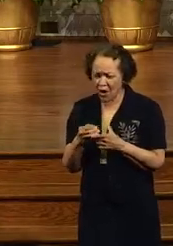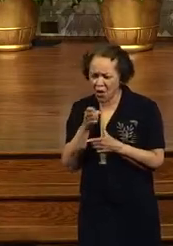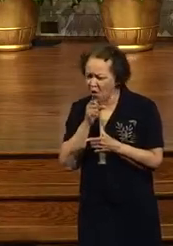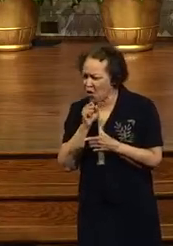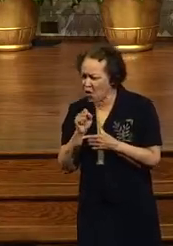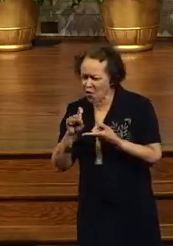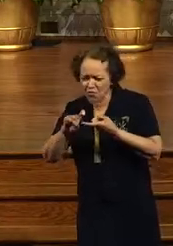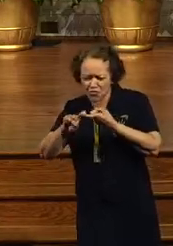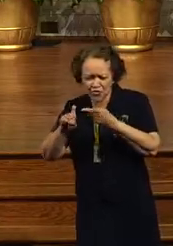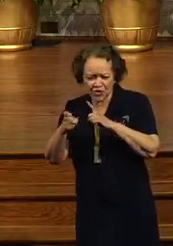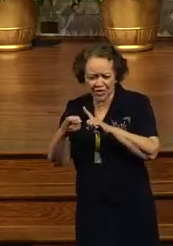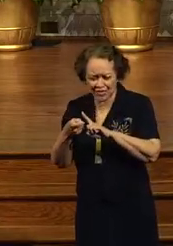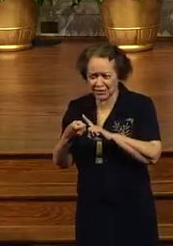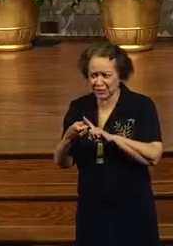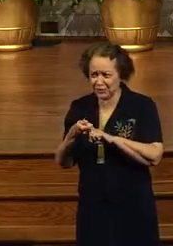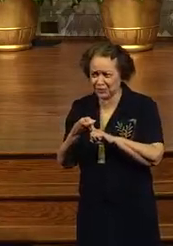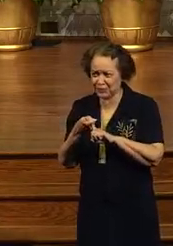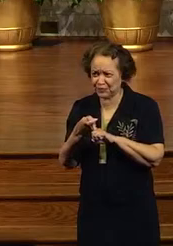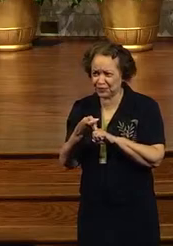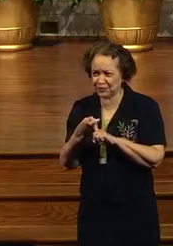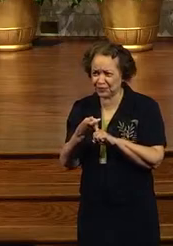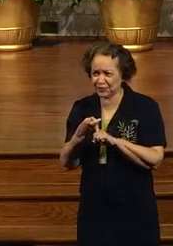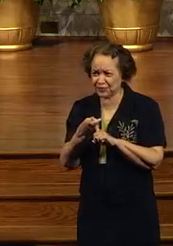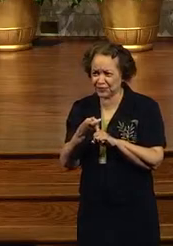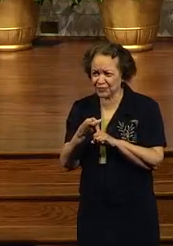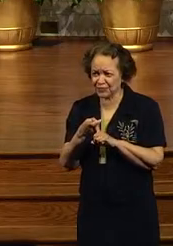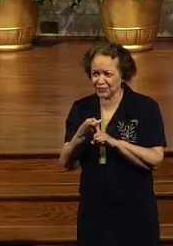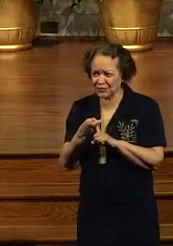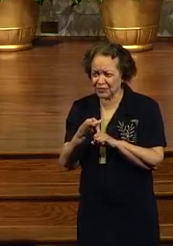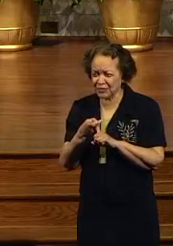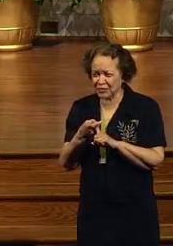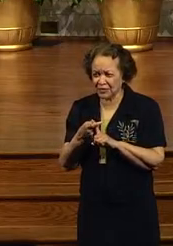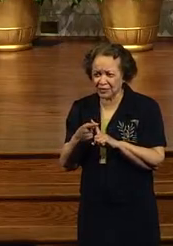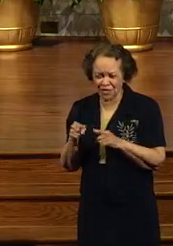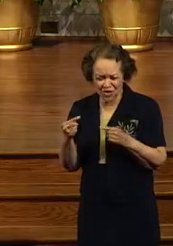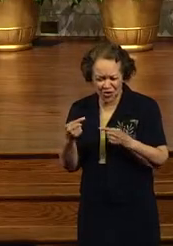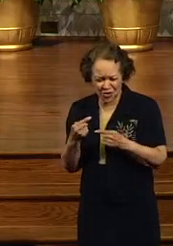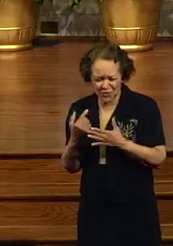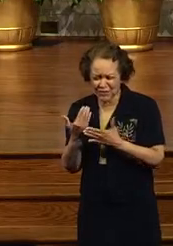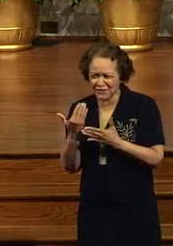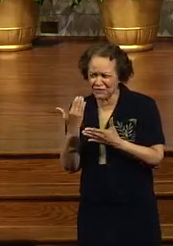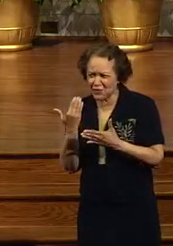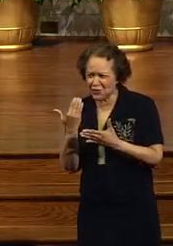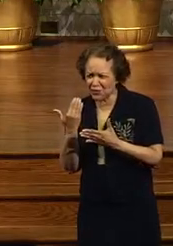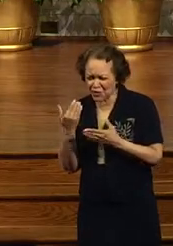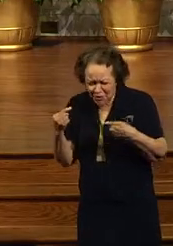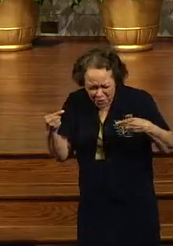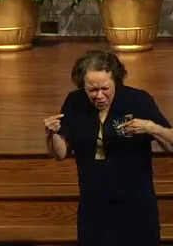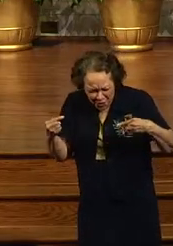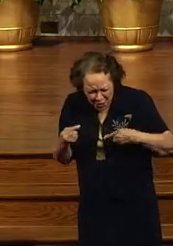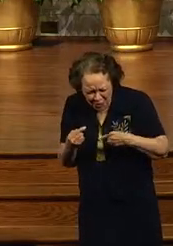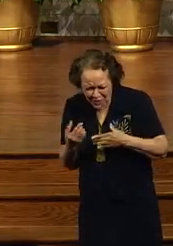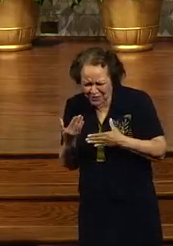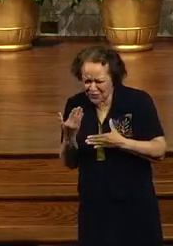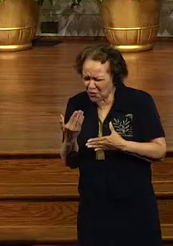Do I have a witness out there? Have you ever been hurt before by someone whom you